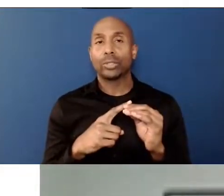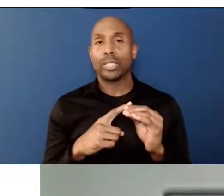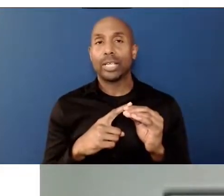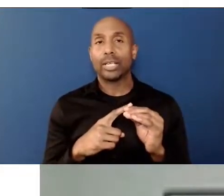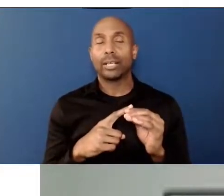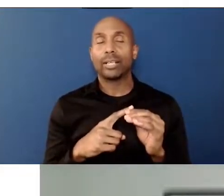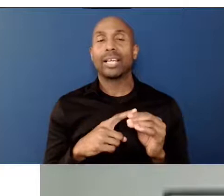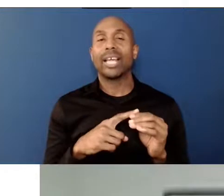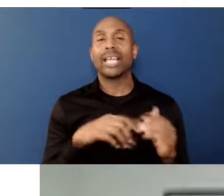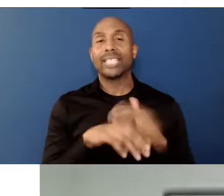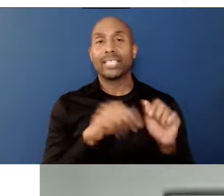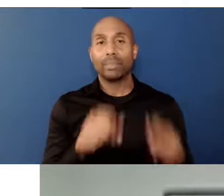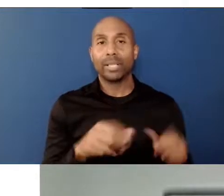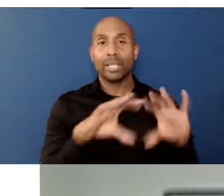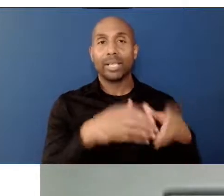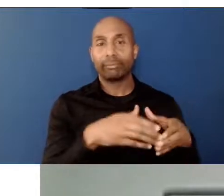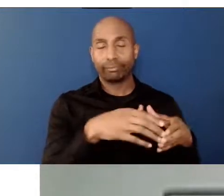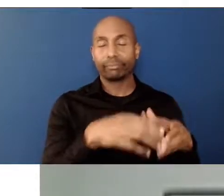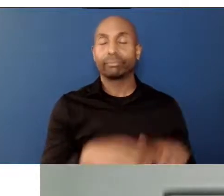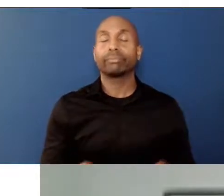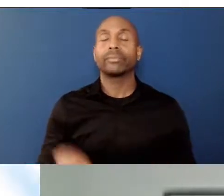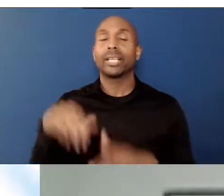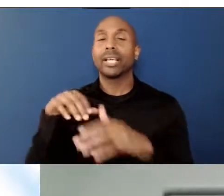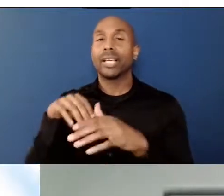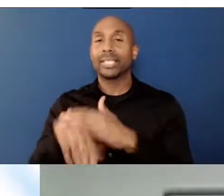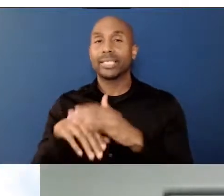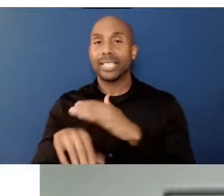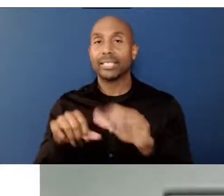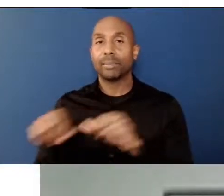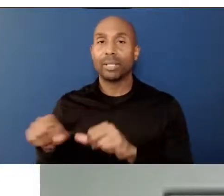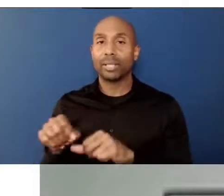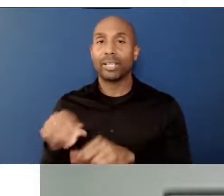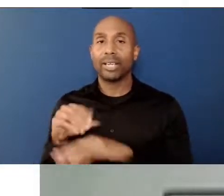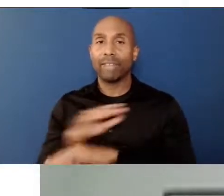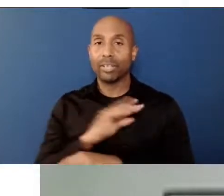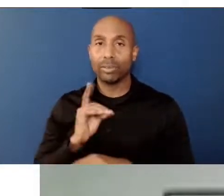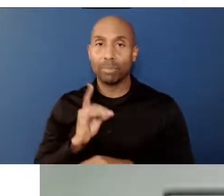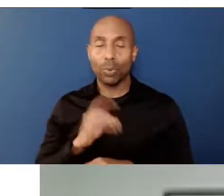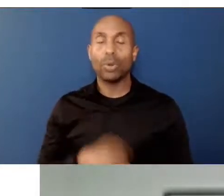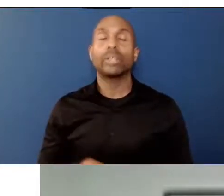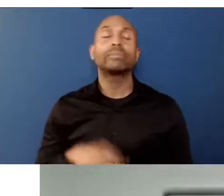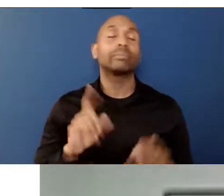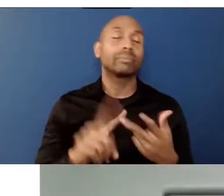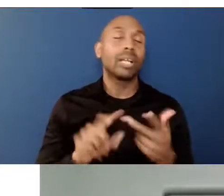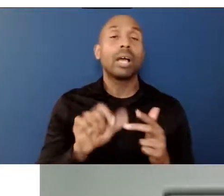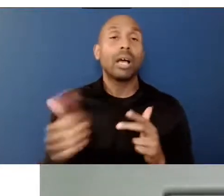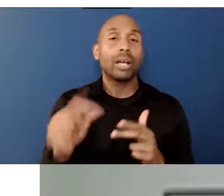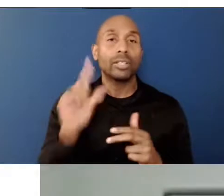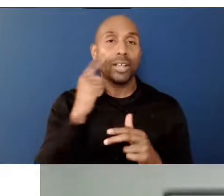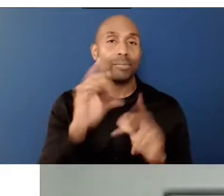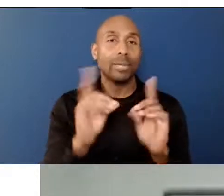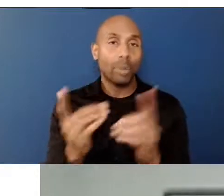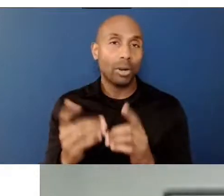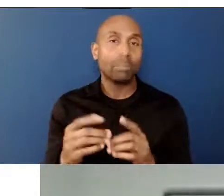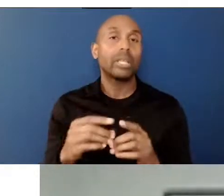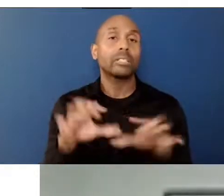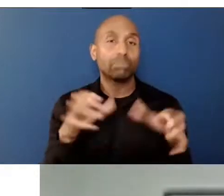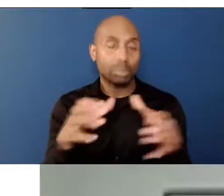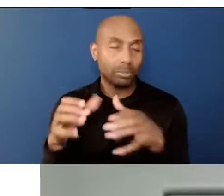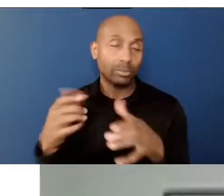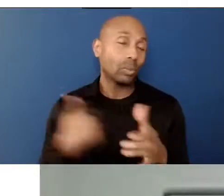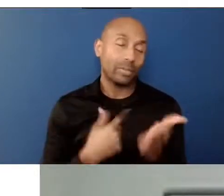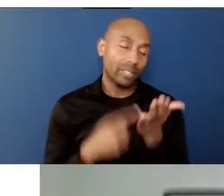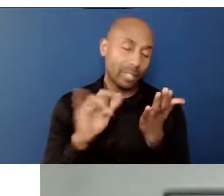Accessibility Advisory Board are doing, and the work that other departments within government have done. And so, yeah, it's I definitely want to